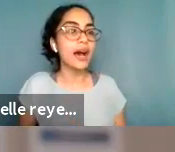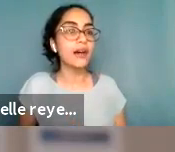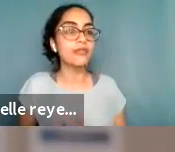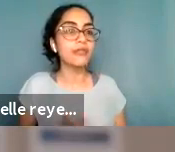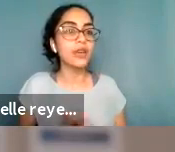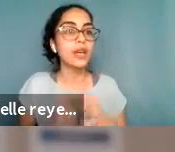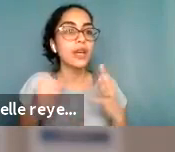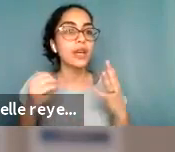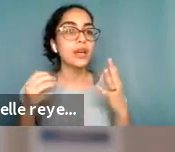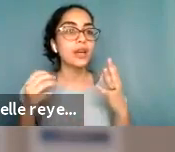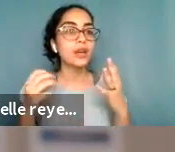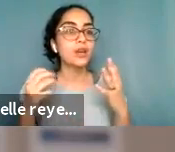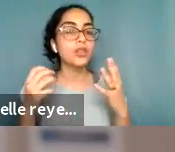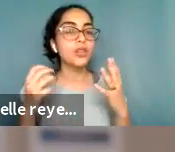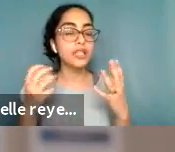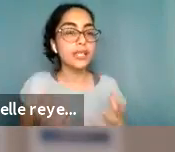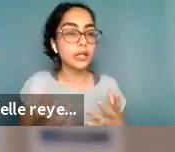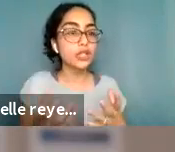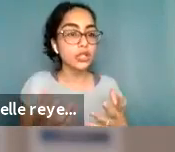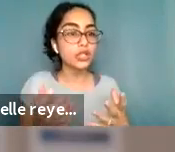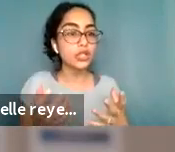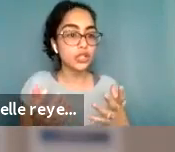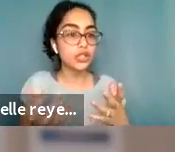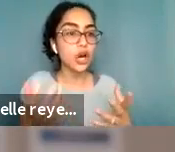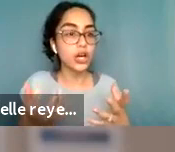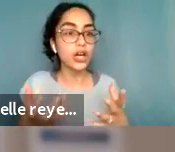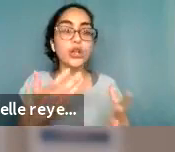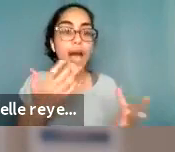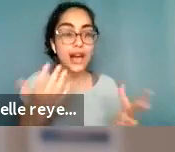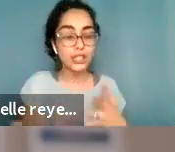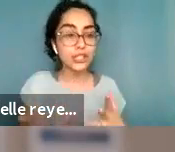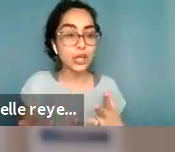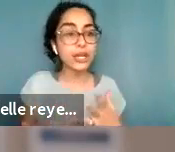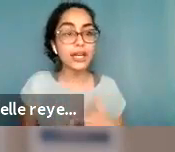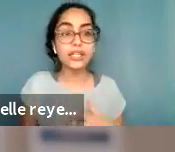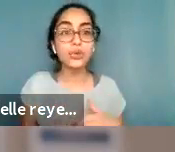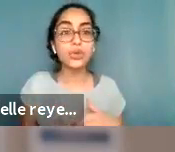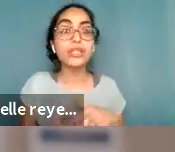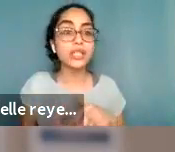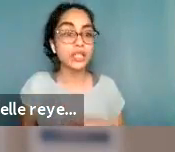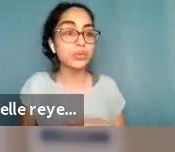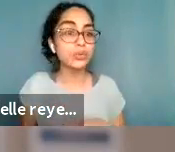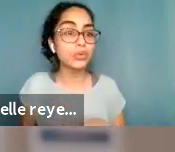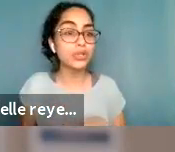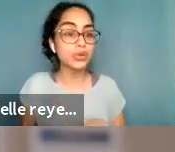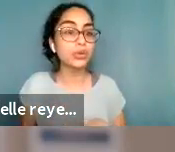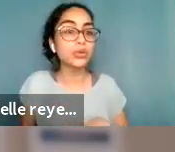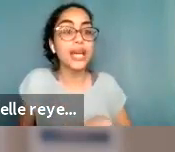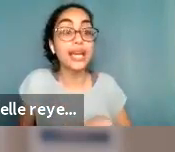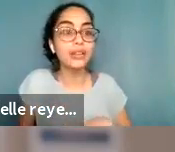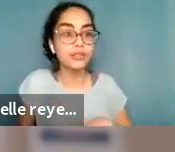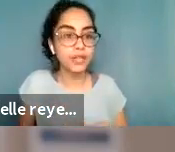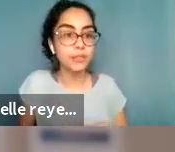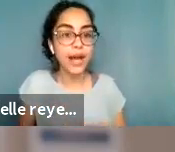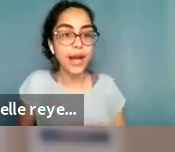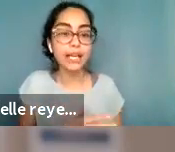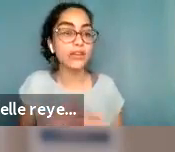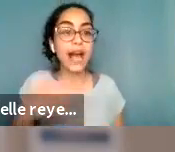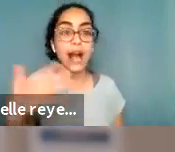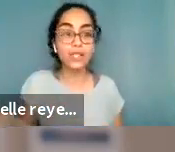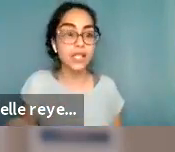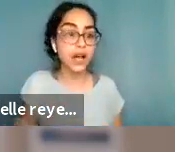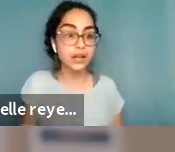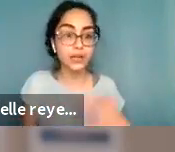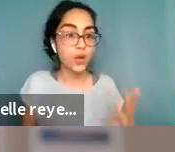we have this skill to start on as a student, because you continue to take in feedback